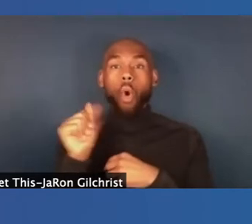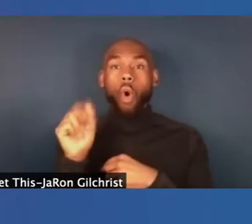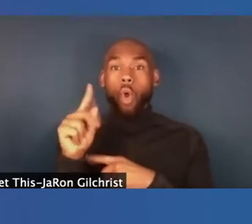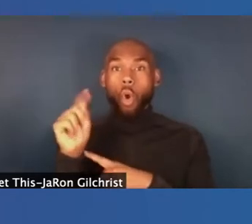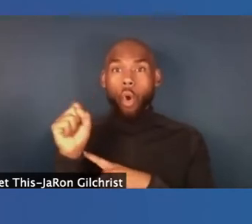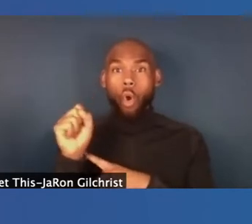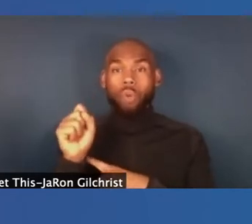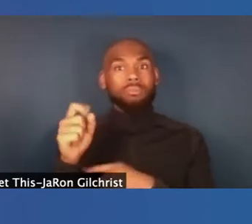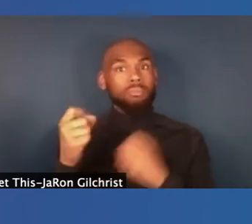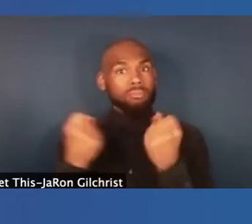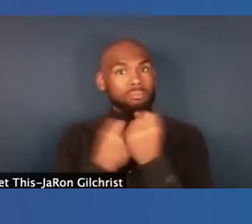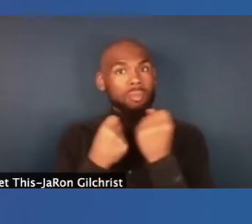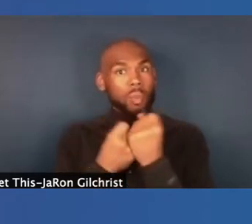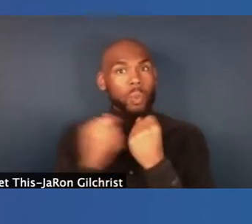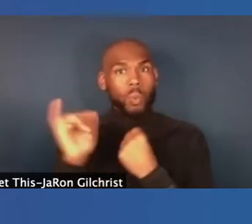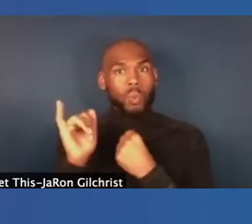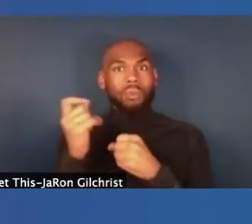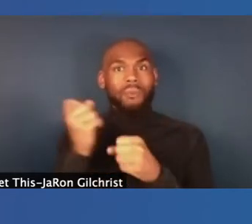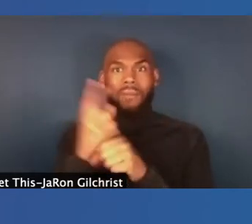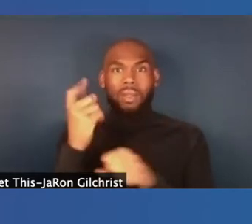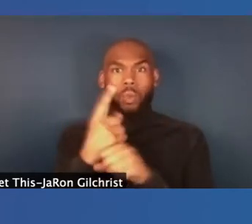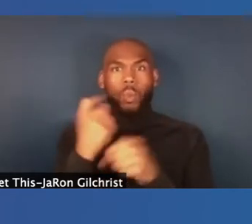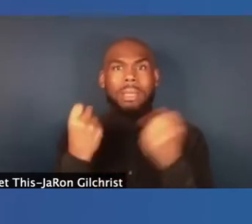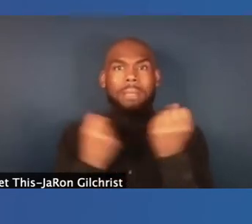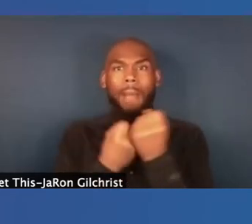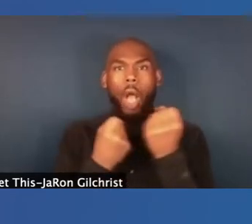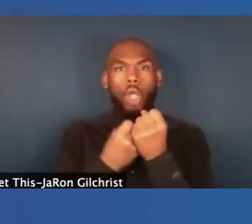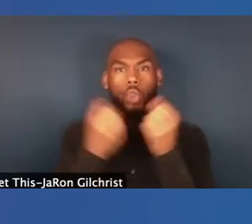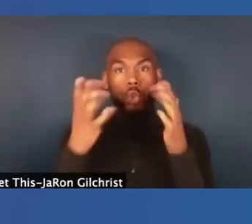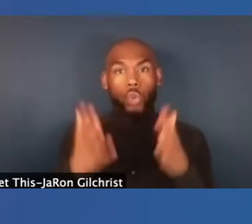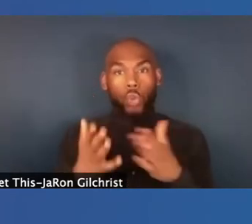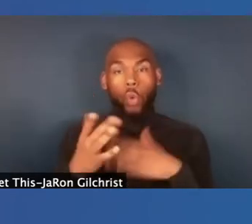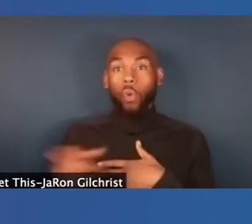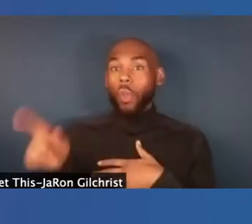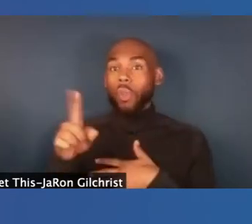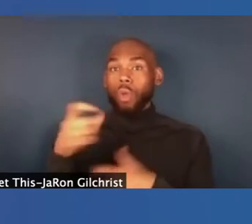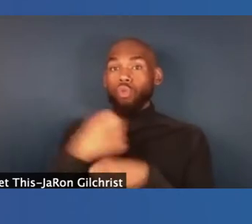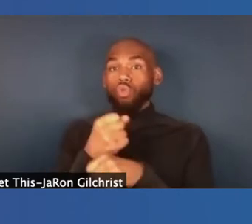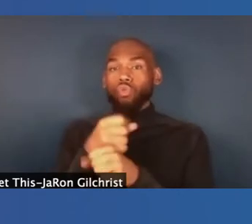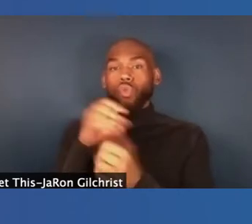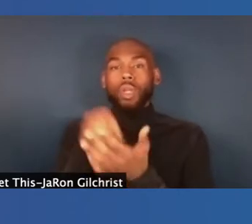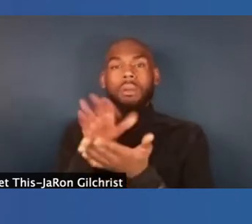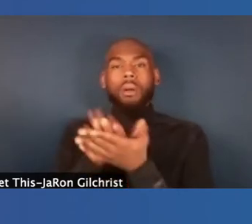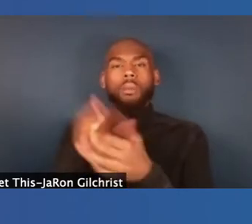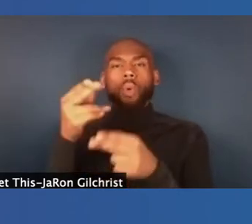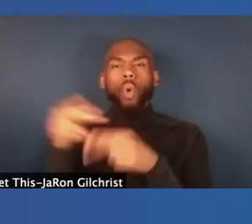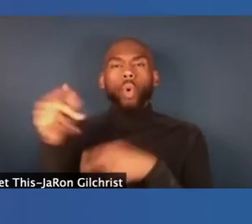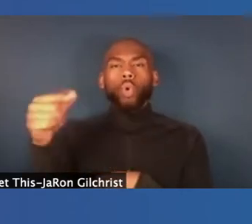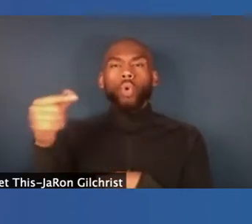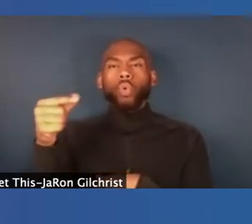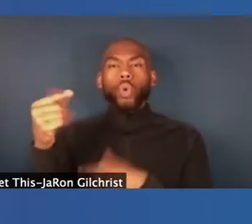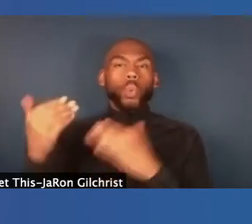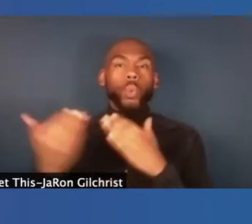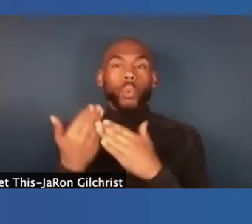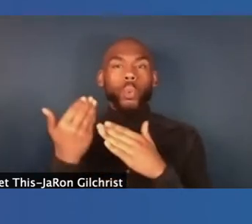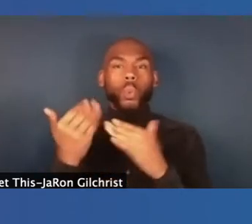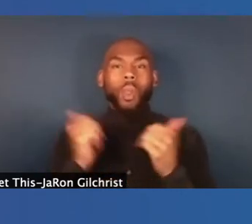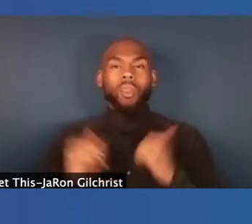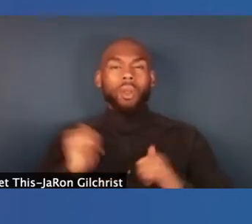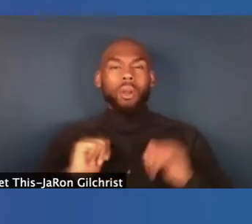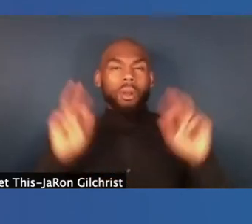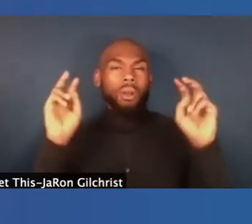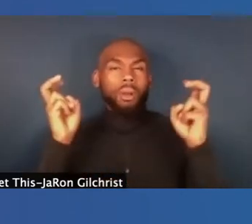sponsored organizations. They have created a document called Green New Theater that they have been working on for a long